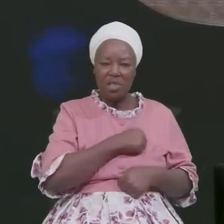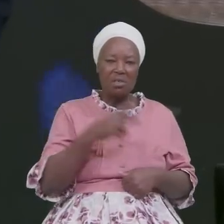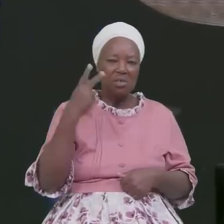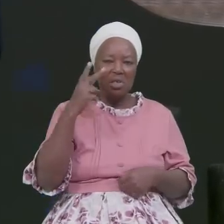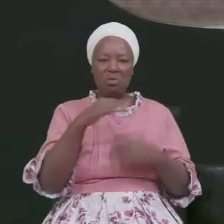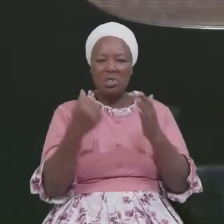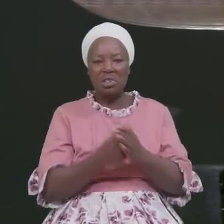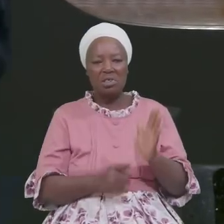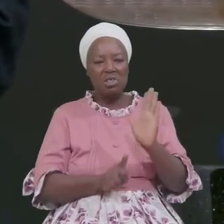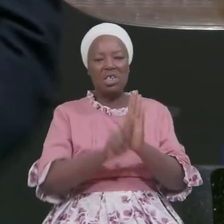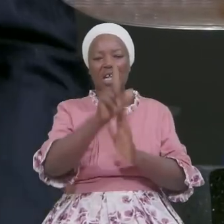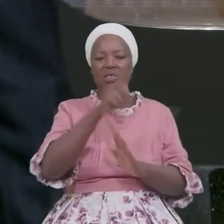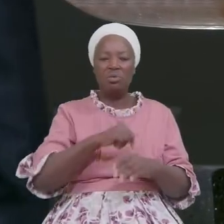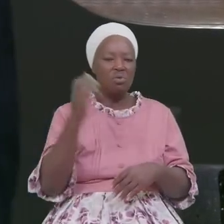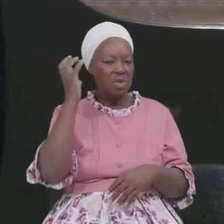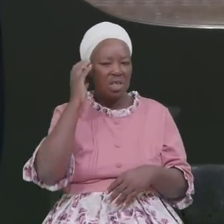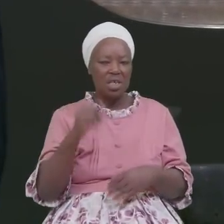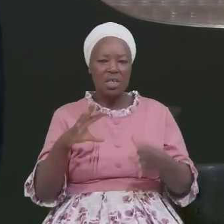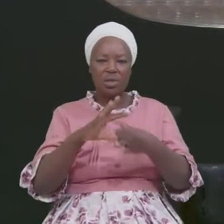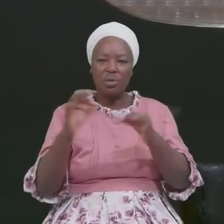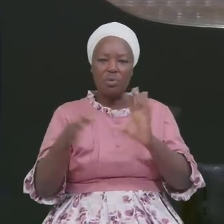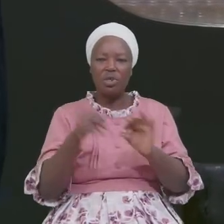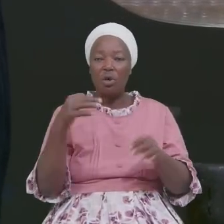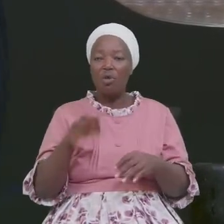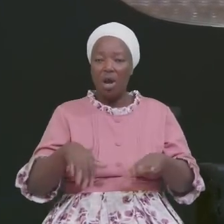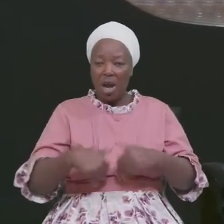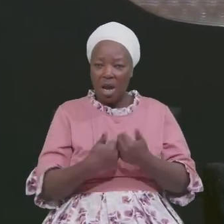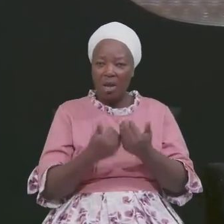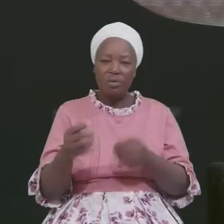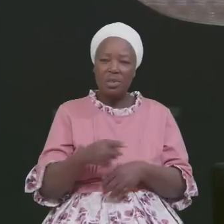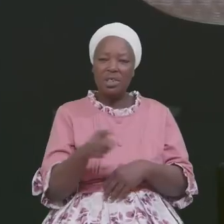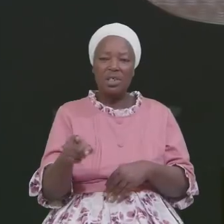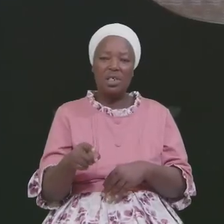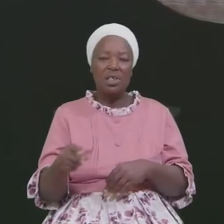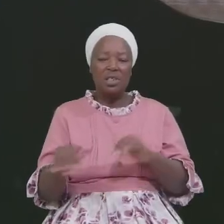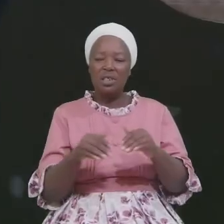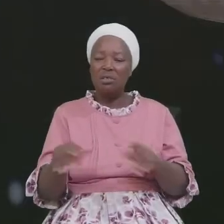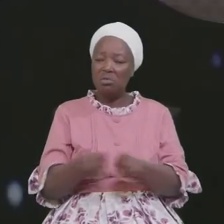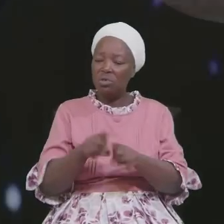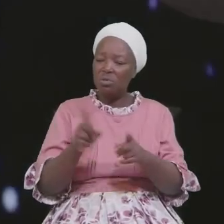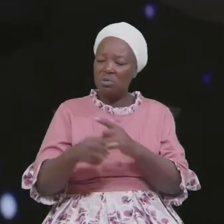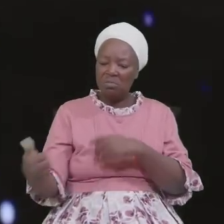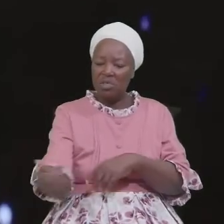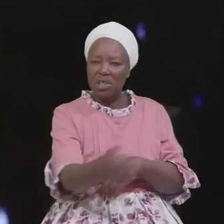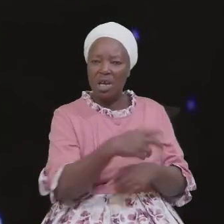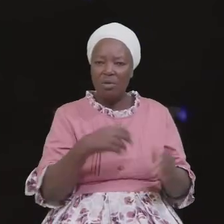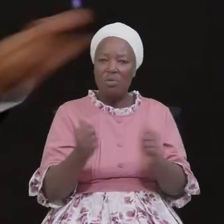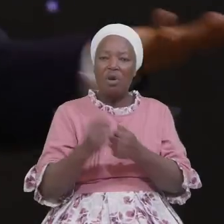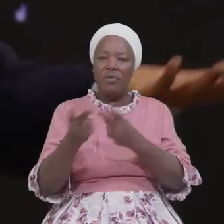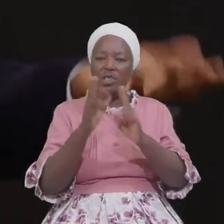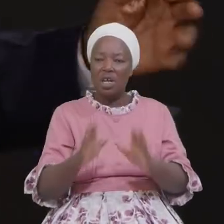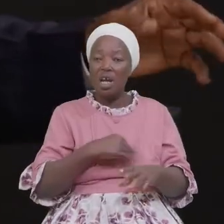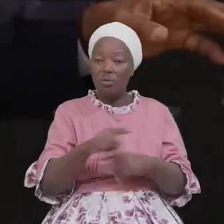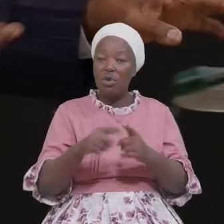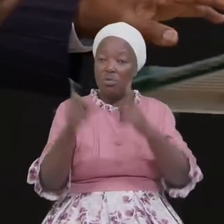giants. You'll hear stories of how they deal even with themselves and with strangers. And when you